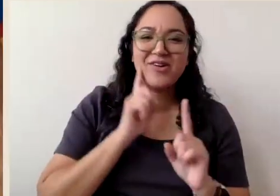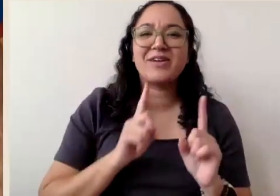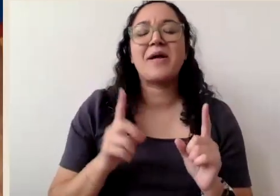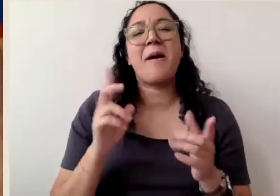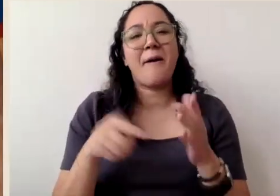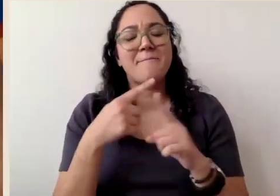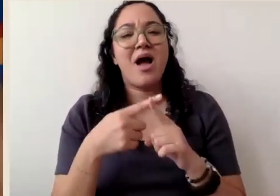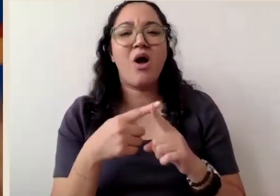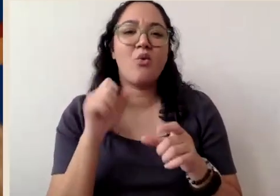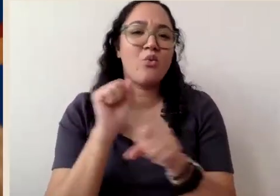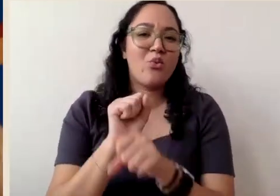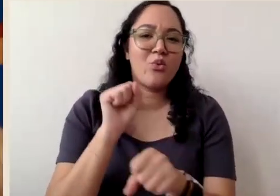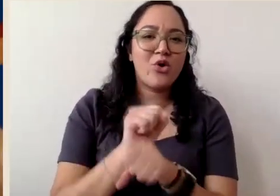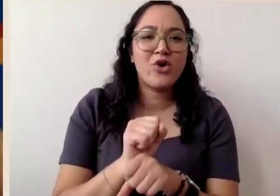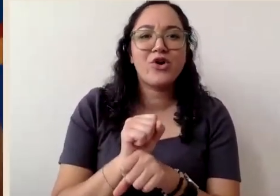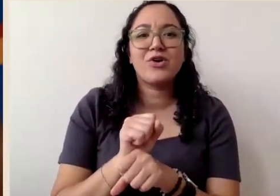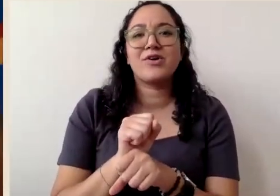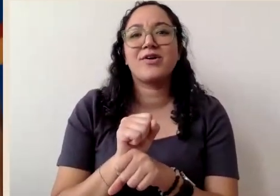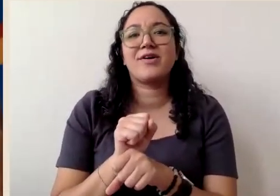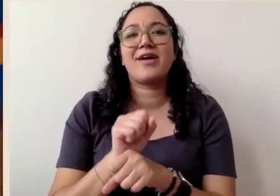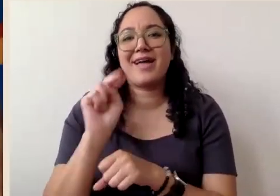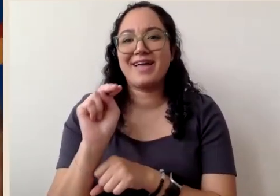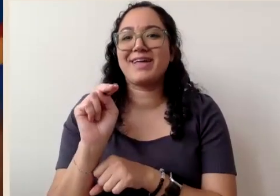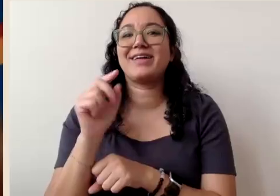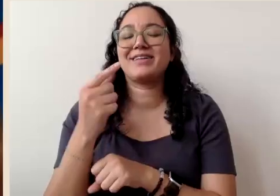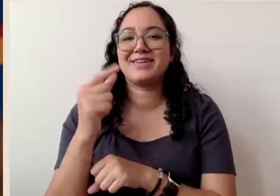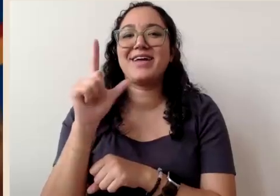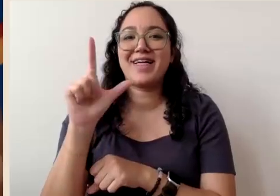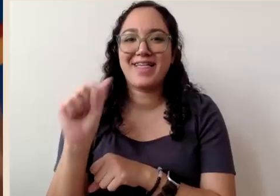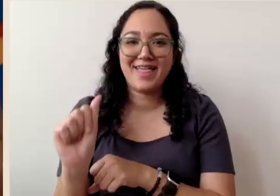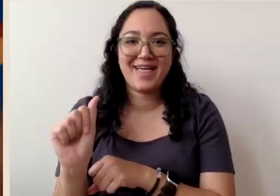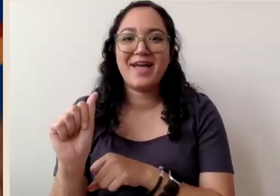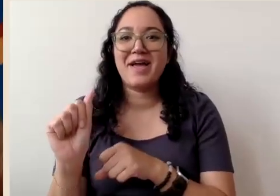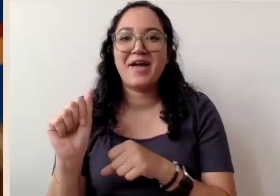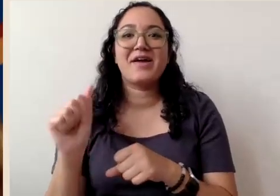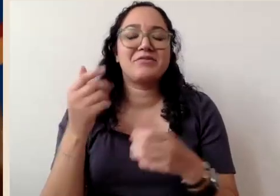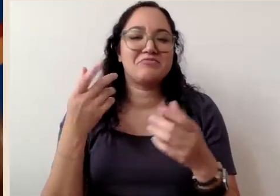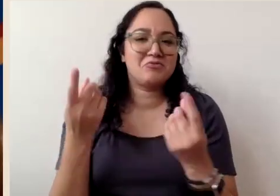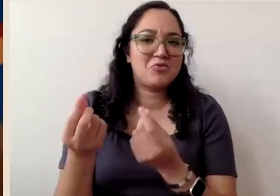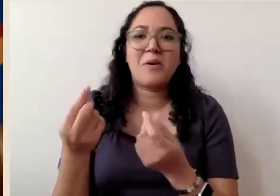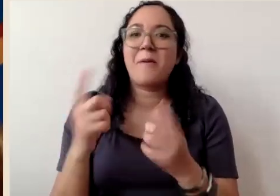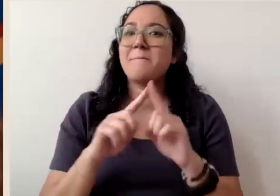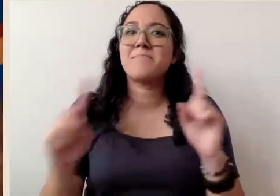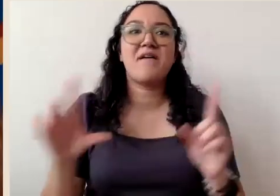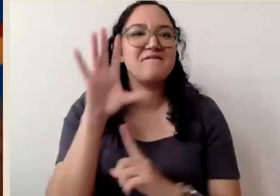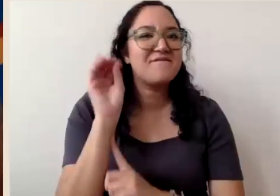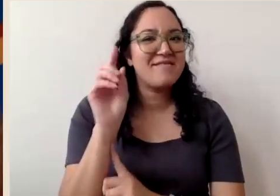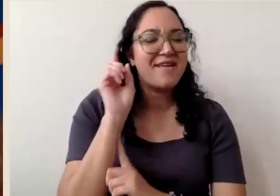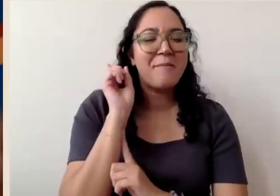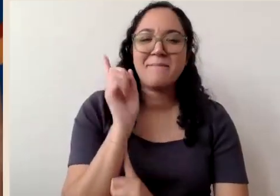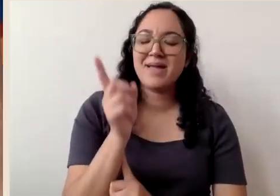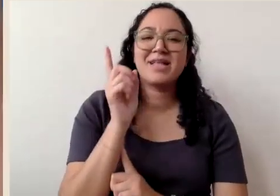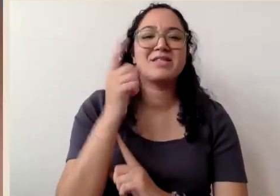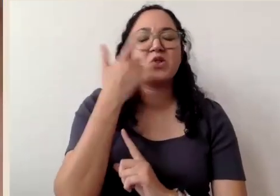work that Next Generation Language Access does, but it was amazing just to hear 50 minutes of